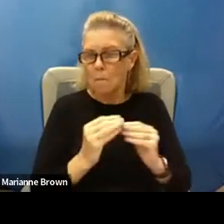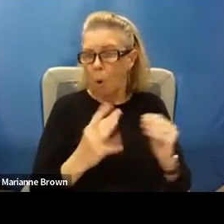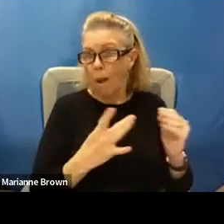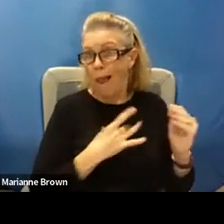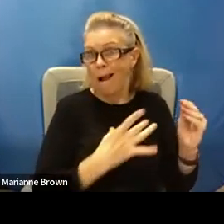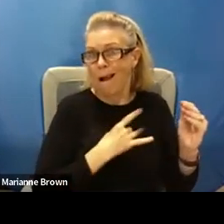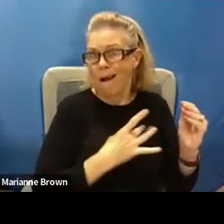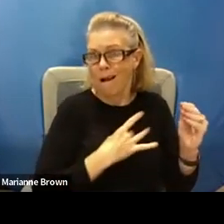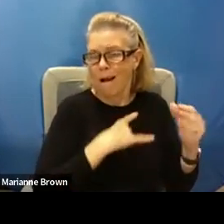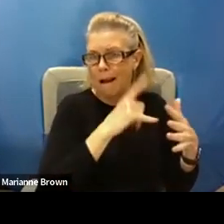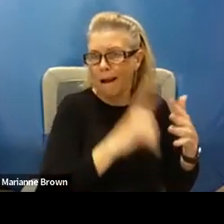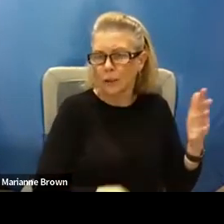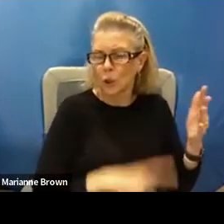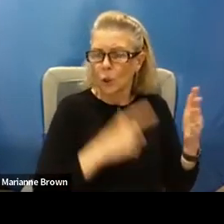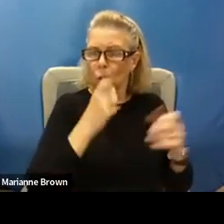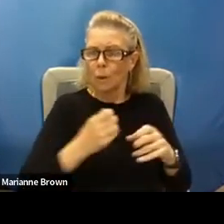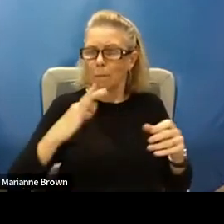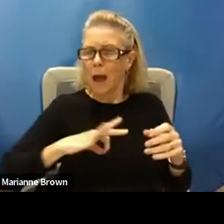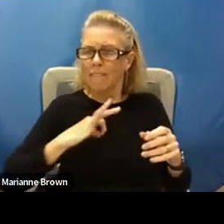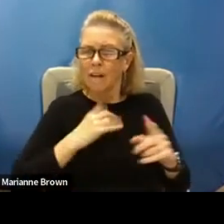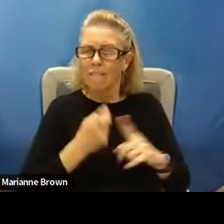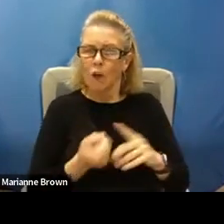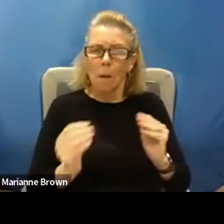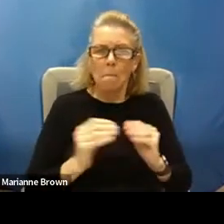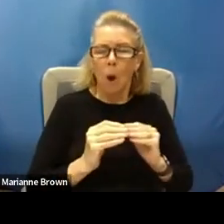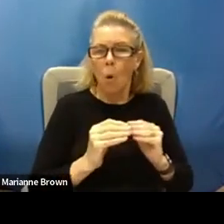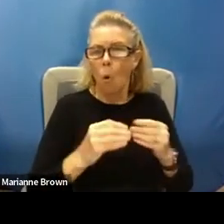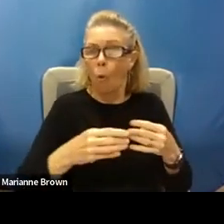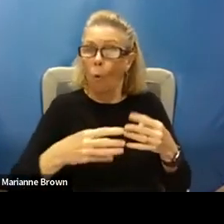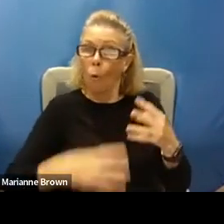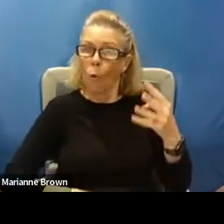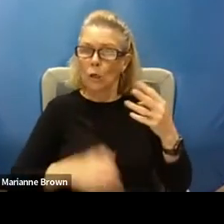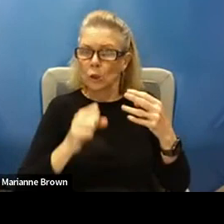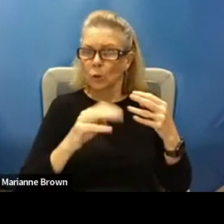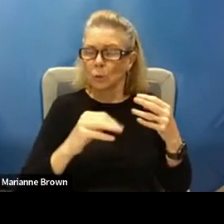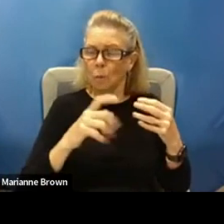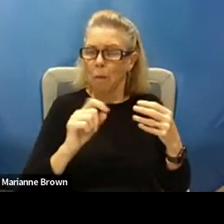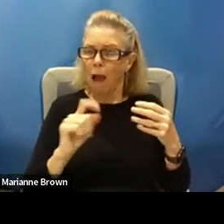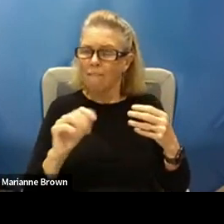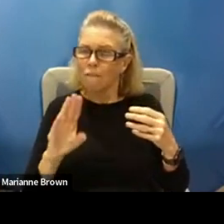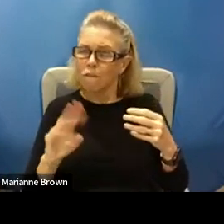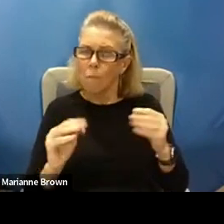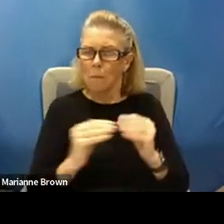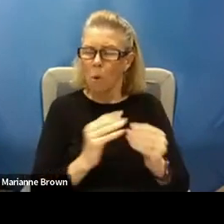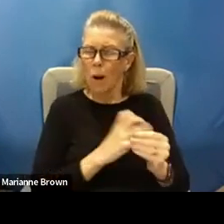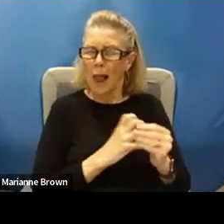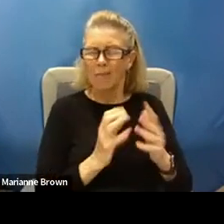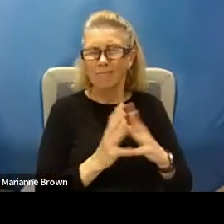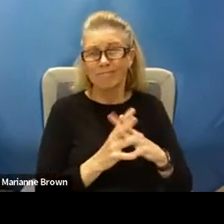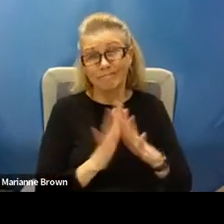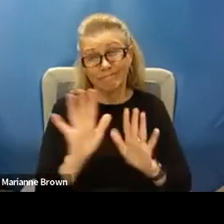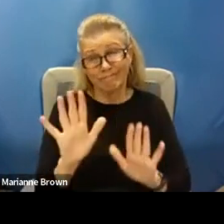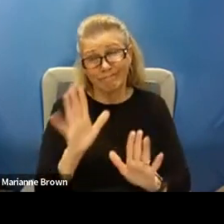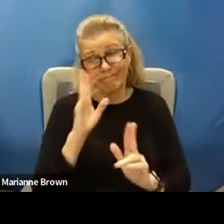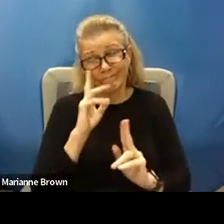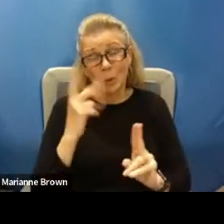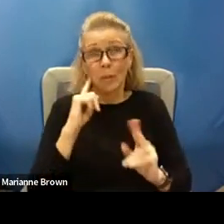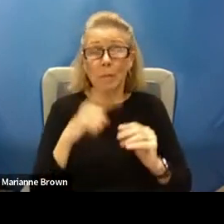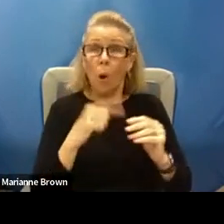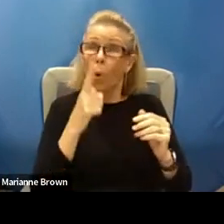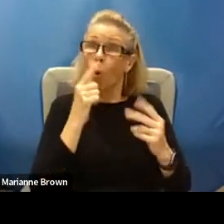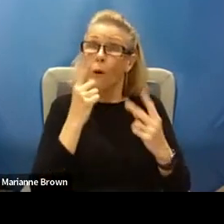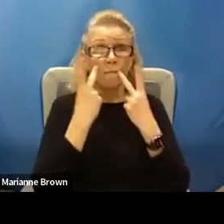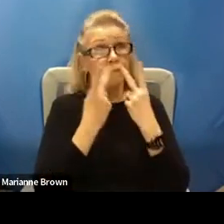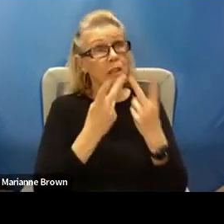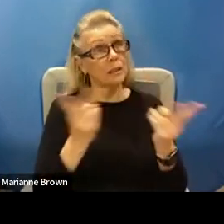benefit from bigger platforms and more clout. And with all due respect, when I think of who's visible in our community,